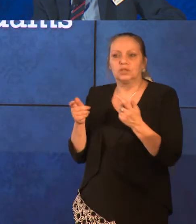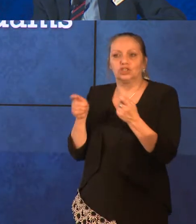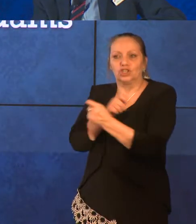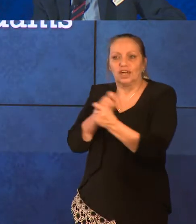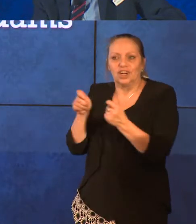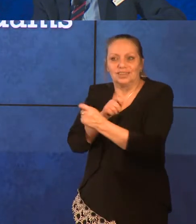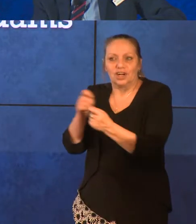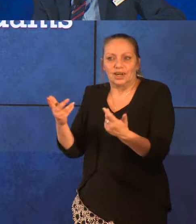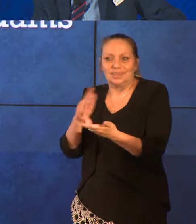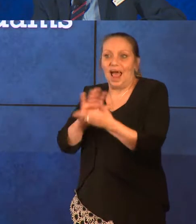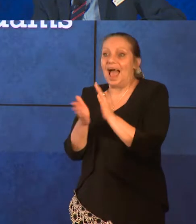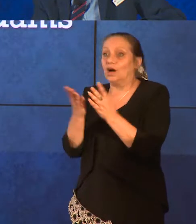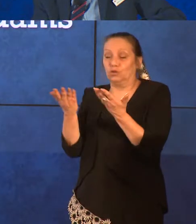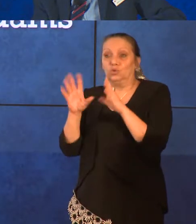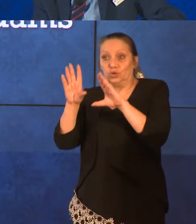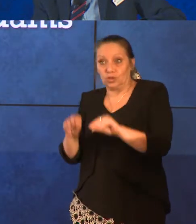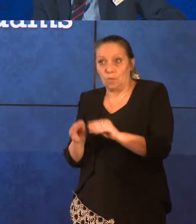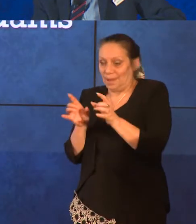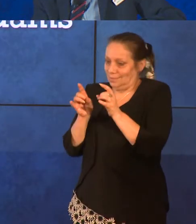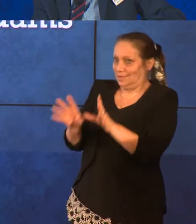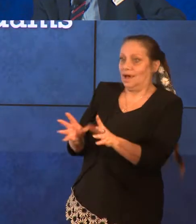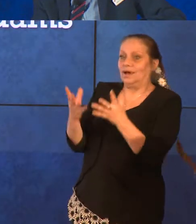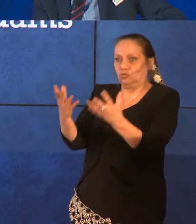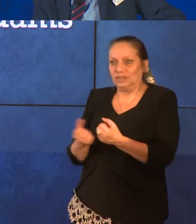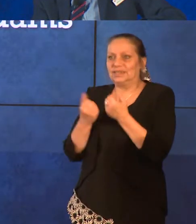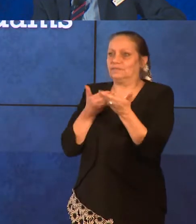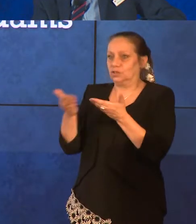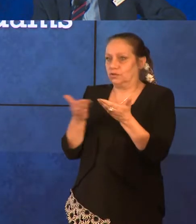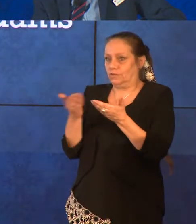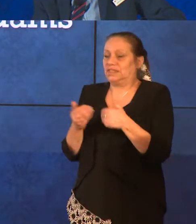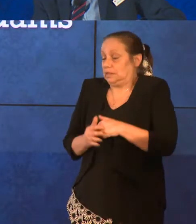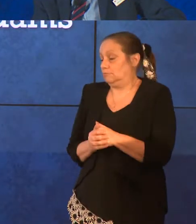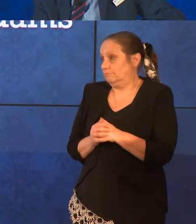stop receiving a service at a particular time.